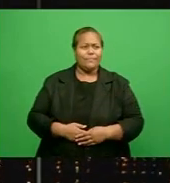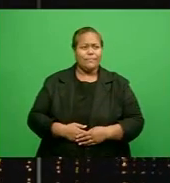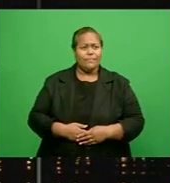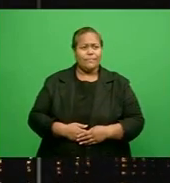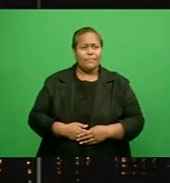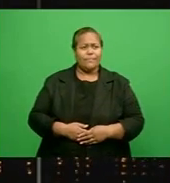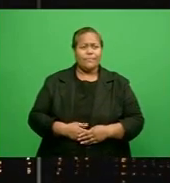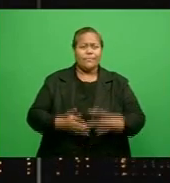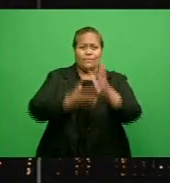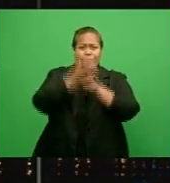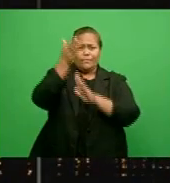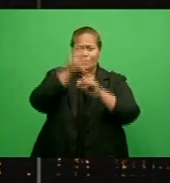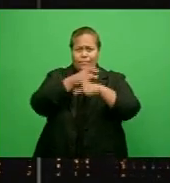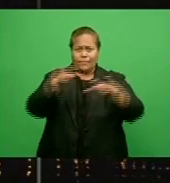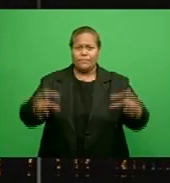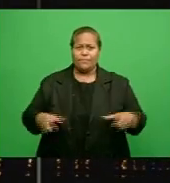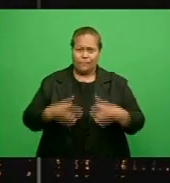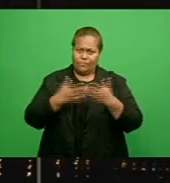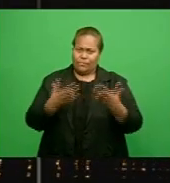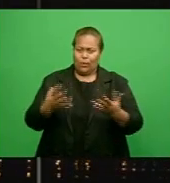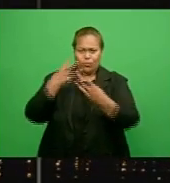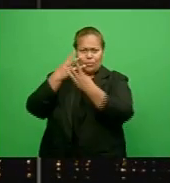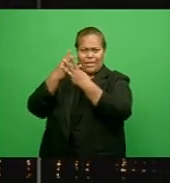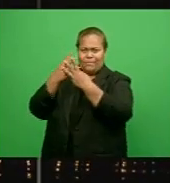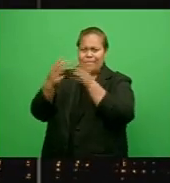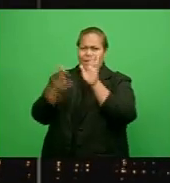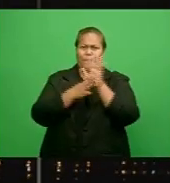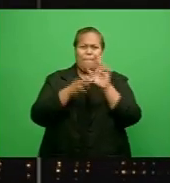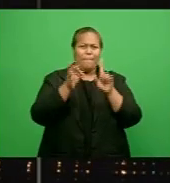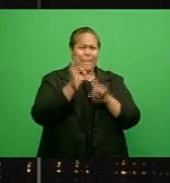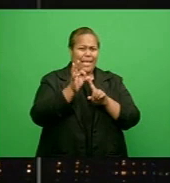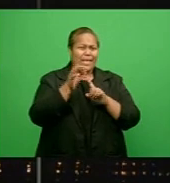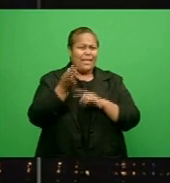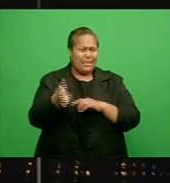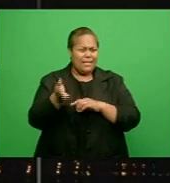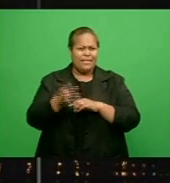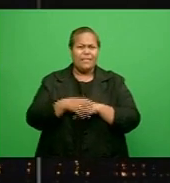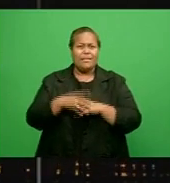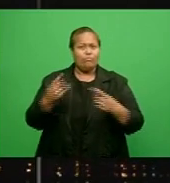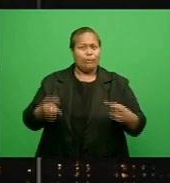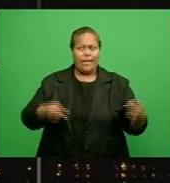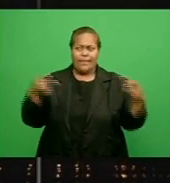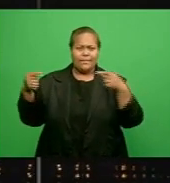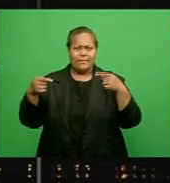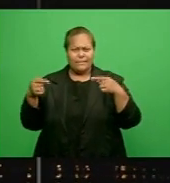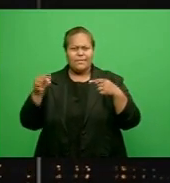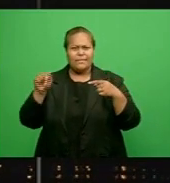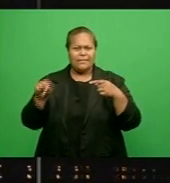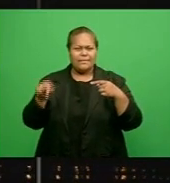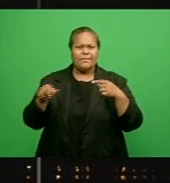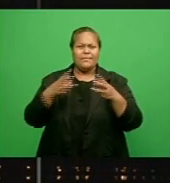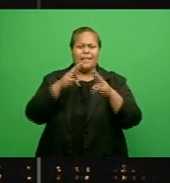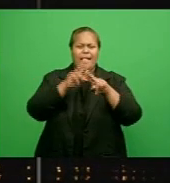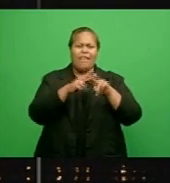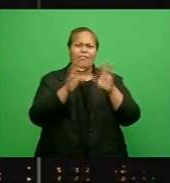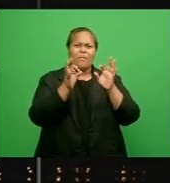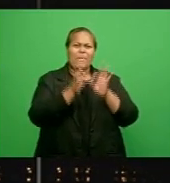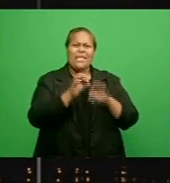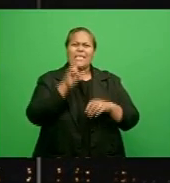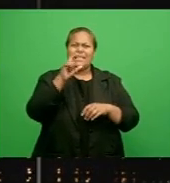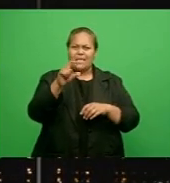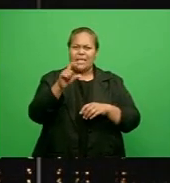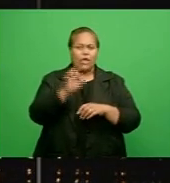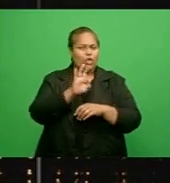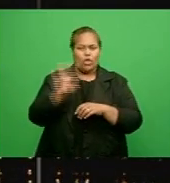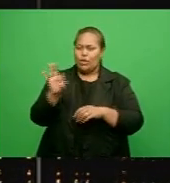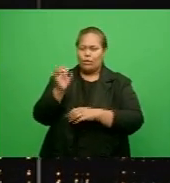The High Court has ruled that SEDELPA MP Niko Nawaikula's comments against the Fijian Broadcasting Corporation and its chief executive were not